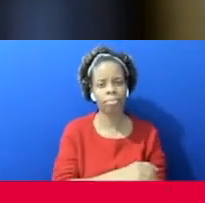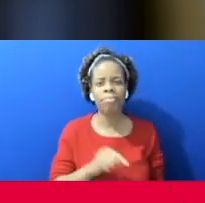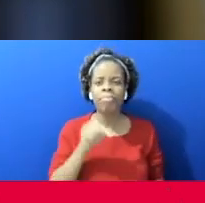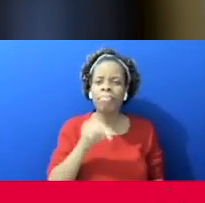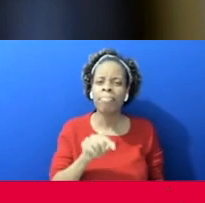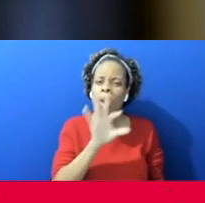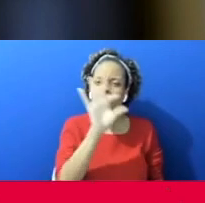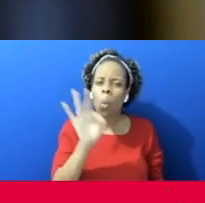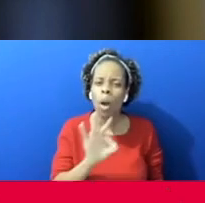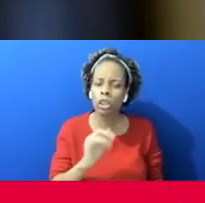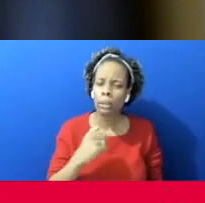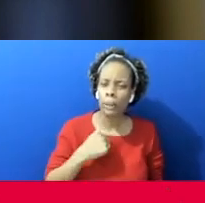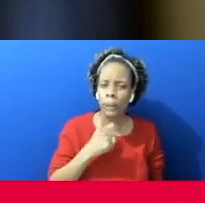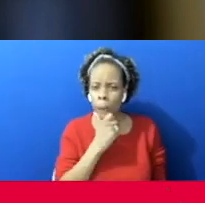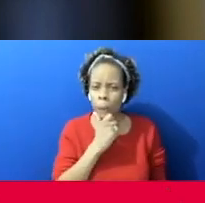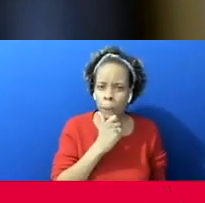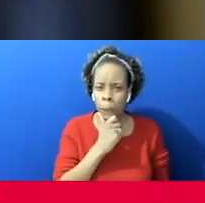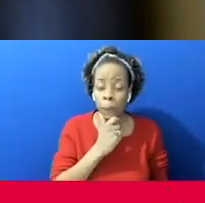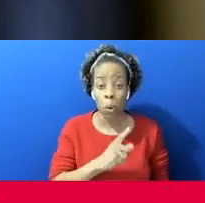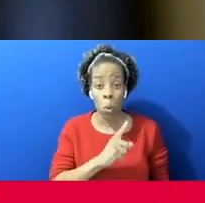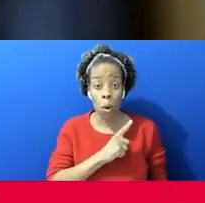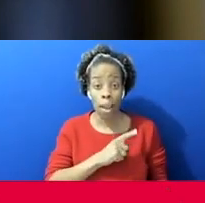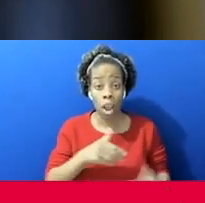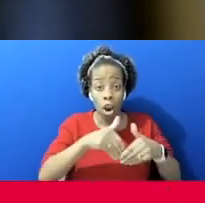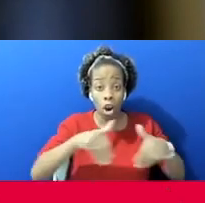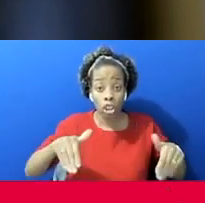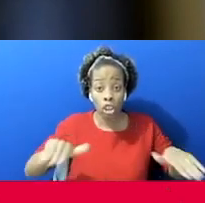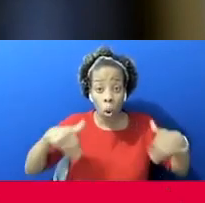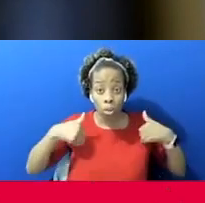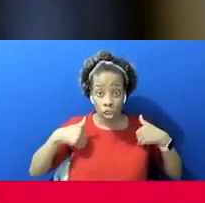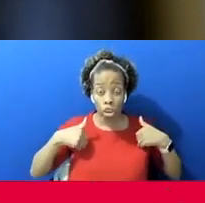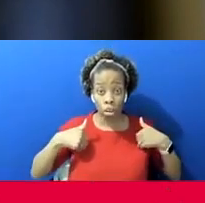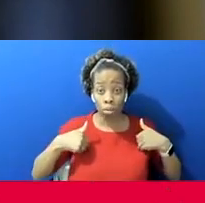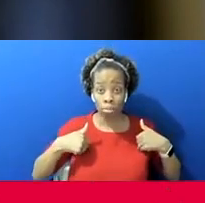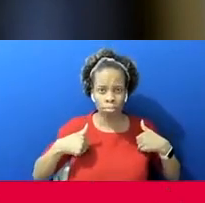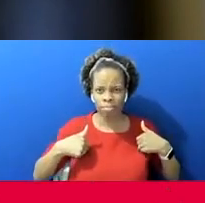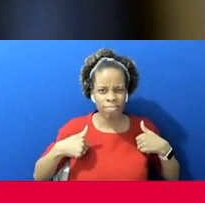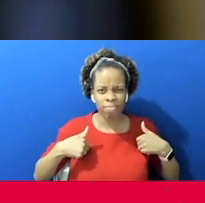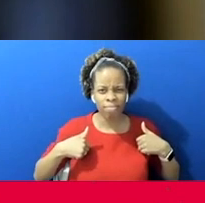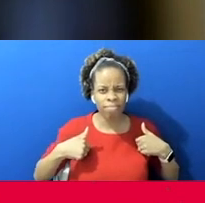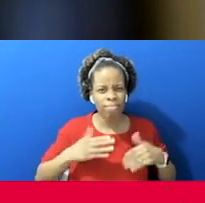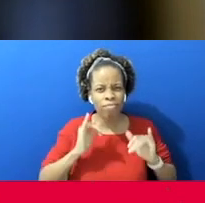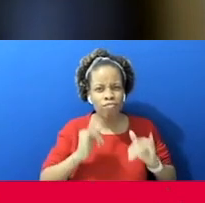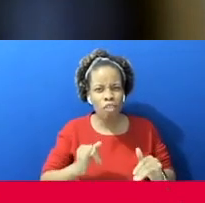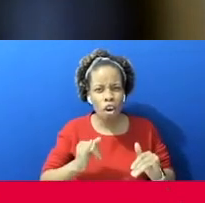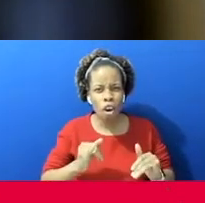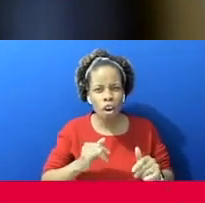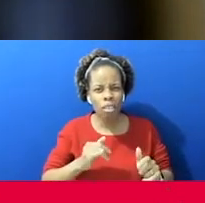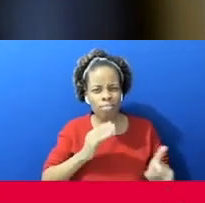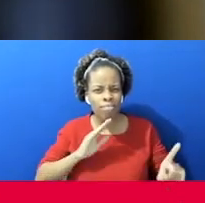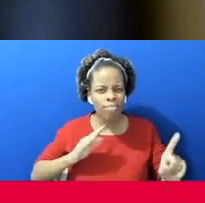wrong target. Because if we have to rely on the moral responsibility of academics, take a look